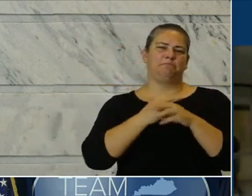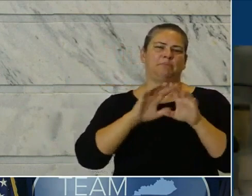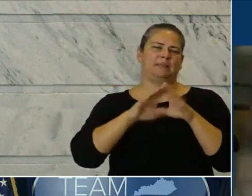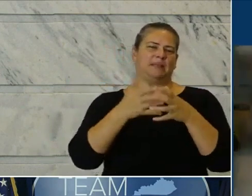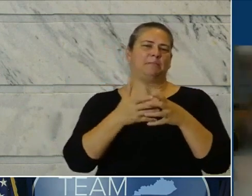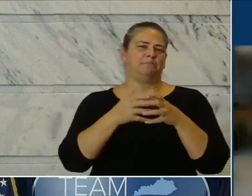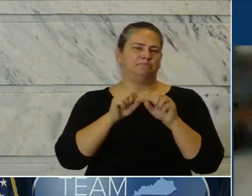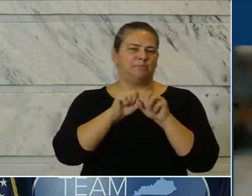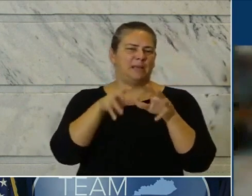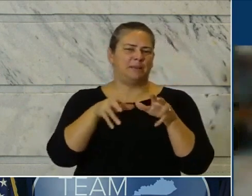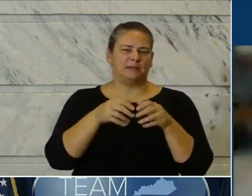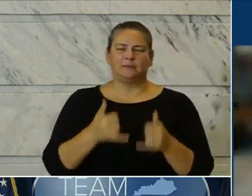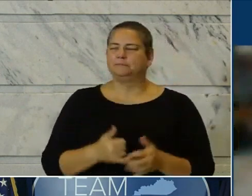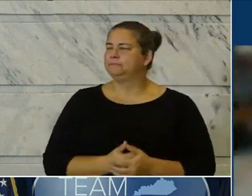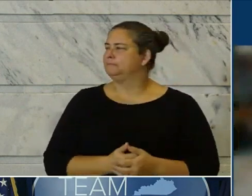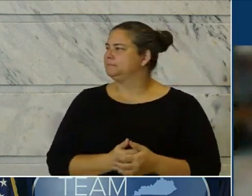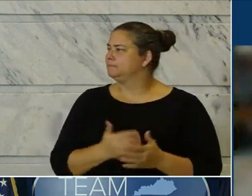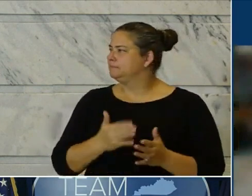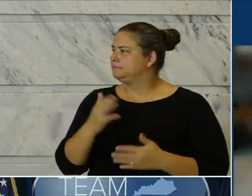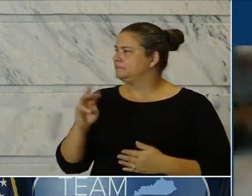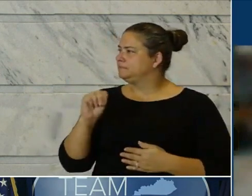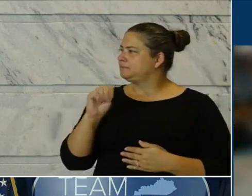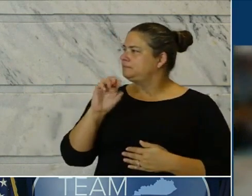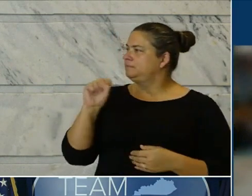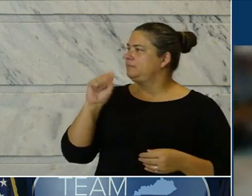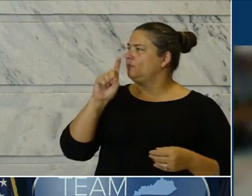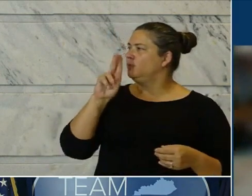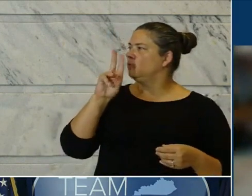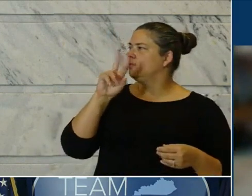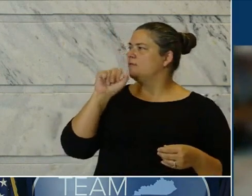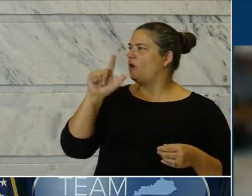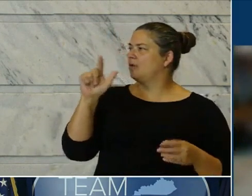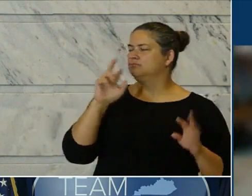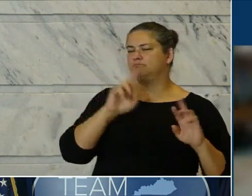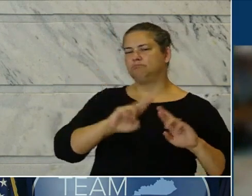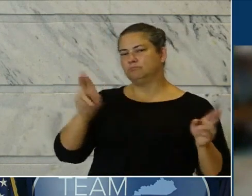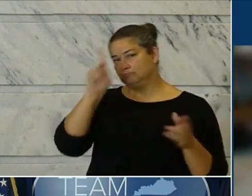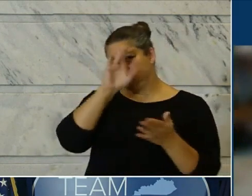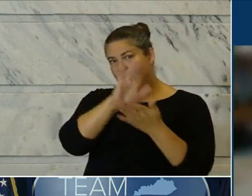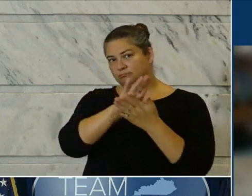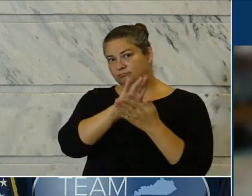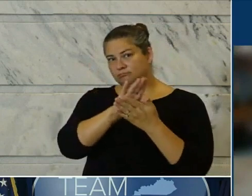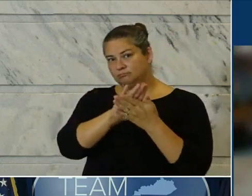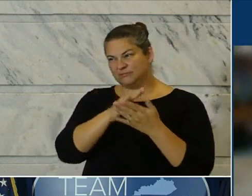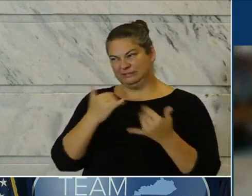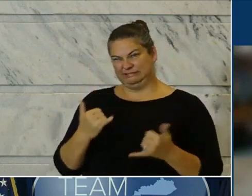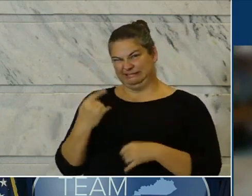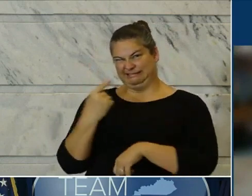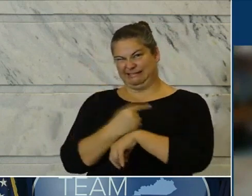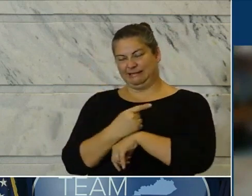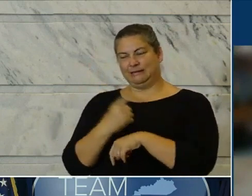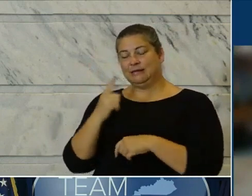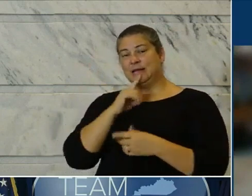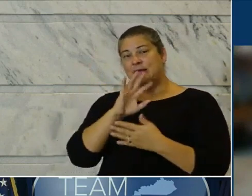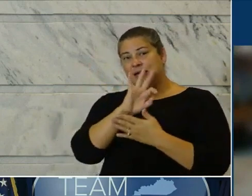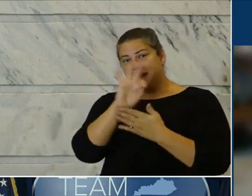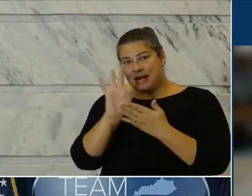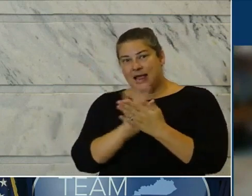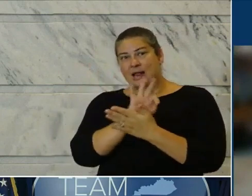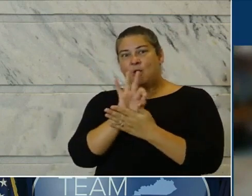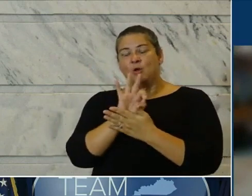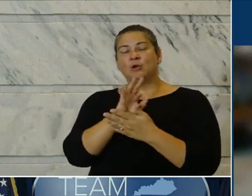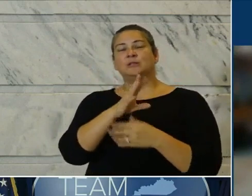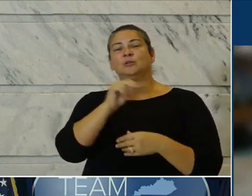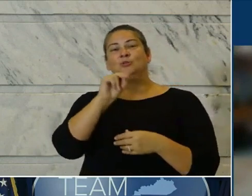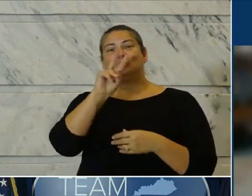next is Mrs. Duvall getting ready for the start of school, and this would be today. She says 9 hours and 2 bottles of